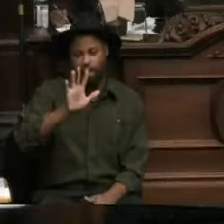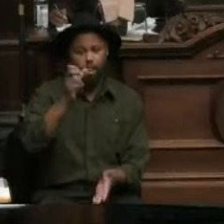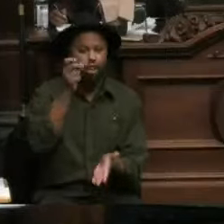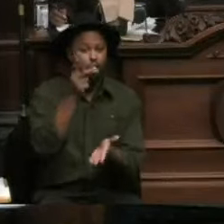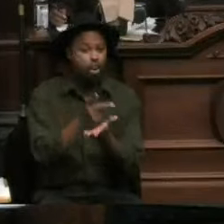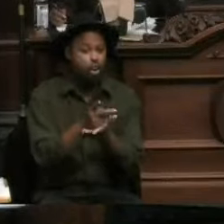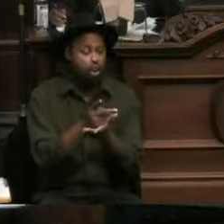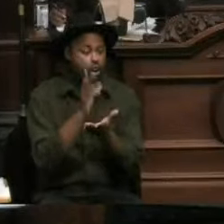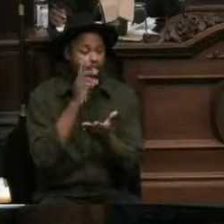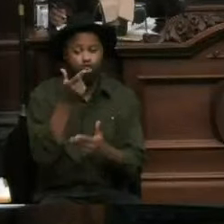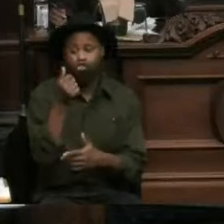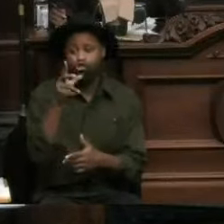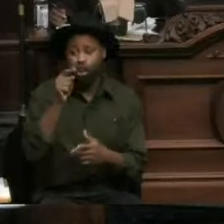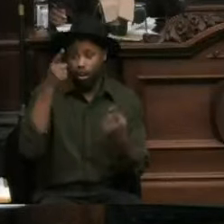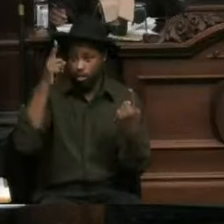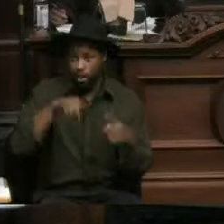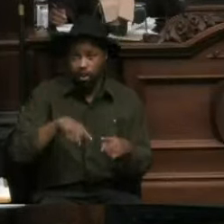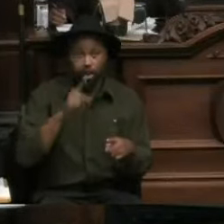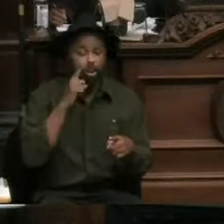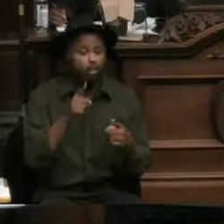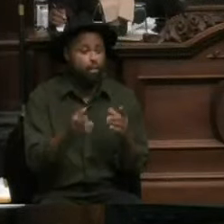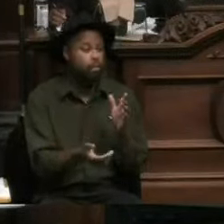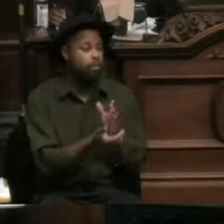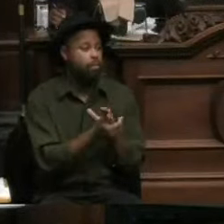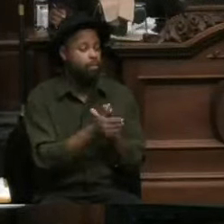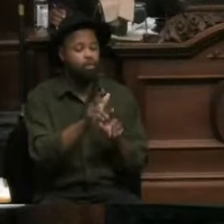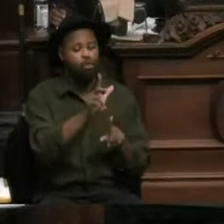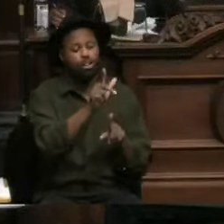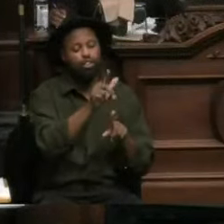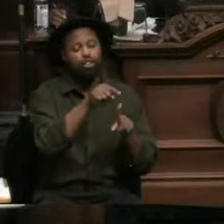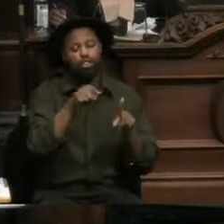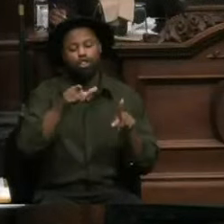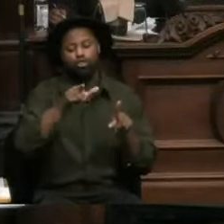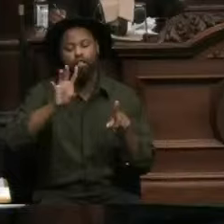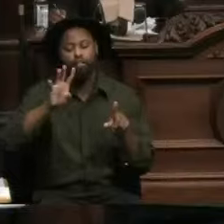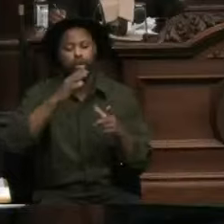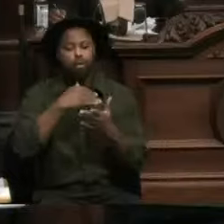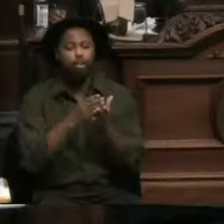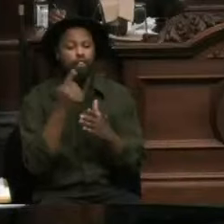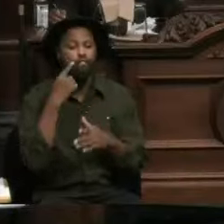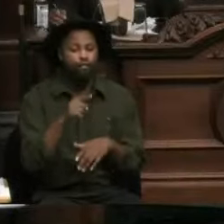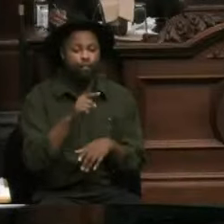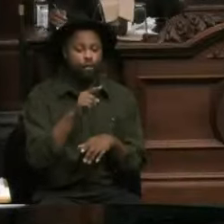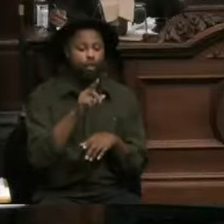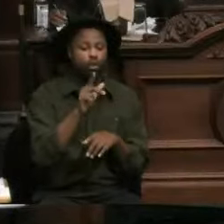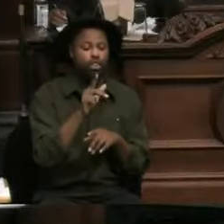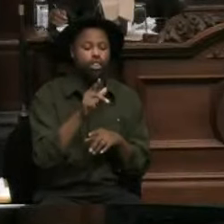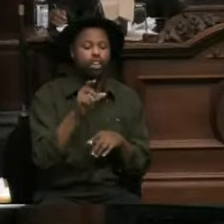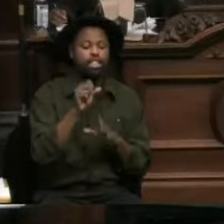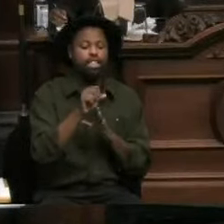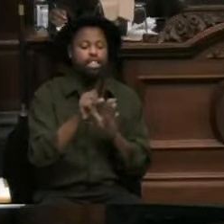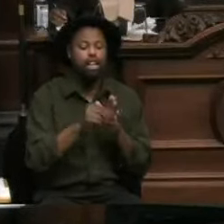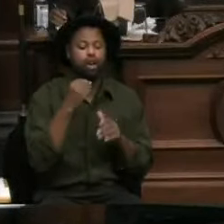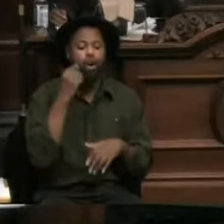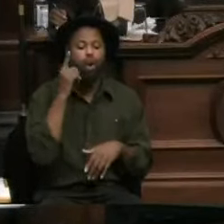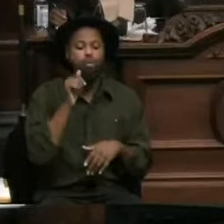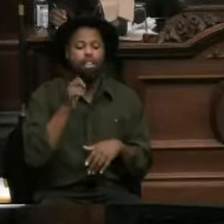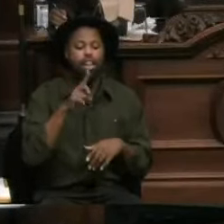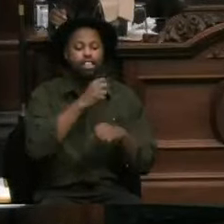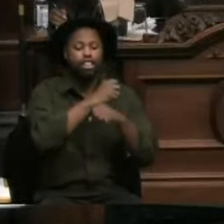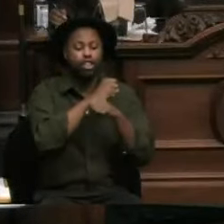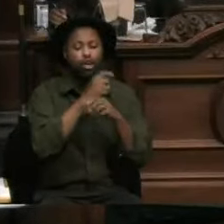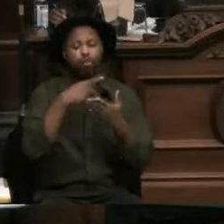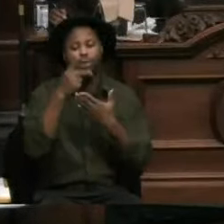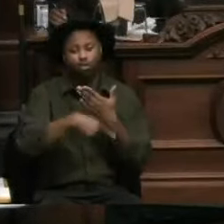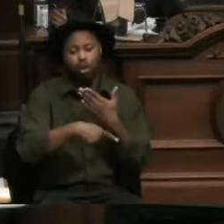authorizing a grant agreement and amending the 2023-24 budget for the 2023 State Homeland Security Program. All in